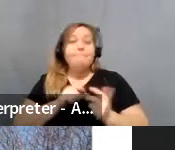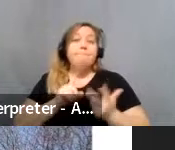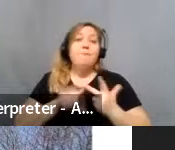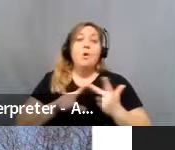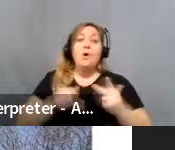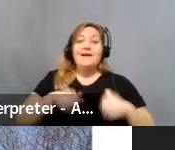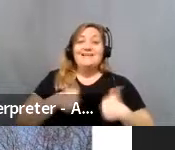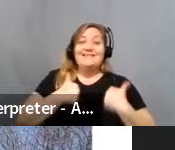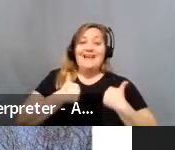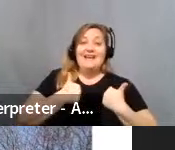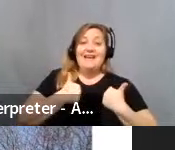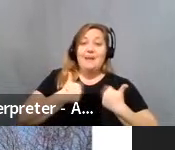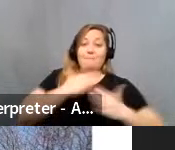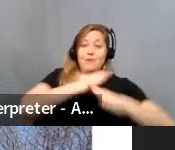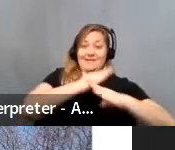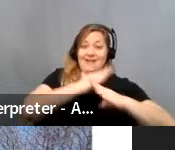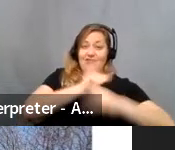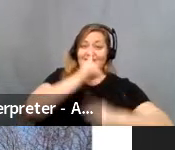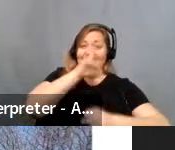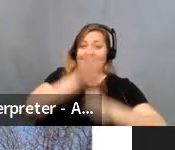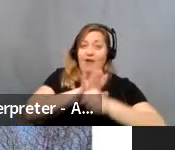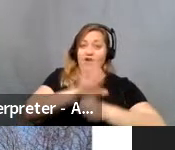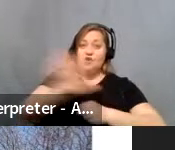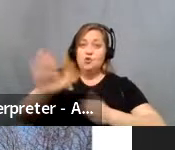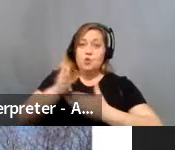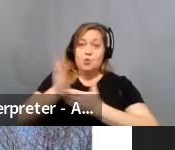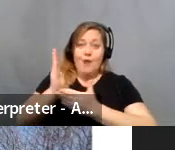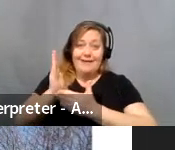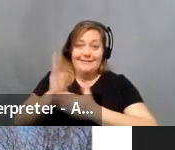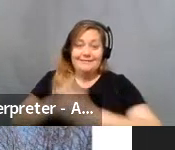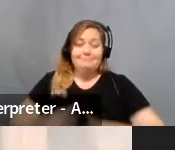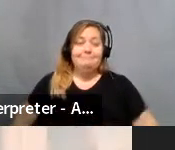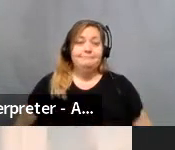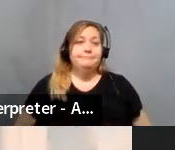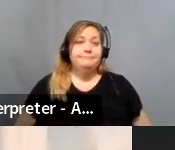protections that guarantee New Yorkers' rights. Next slide.